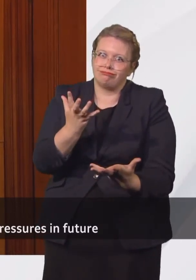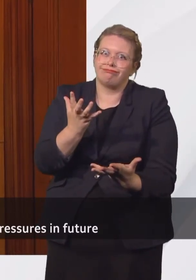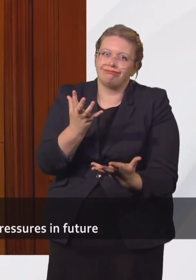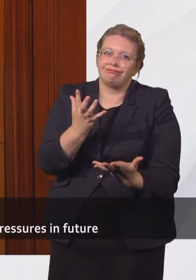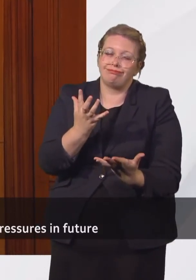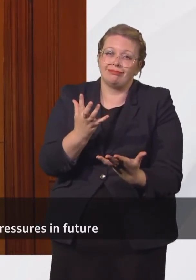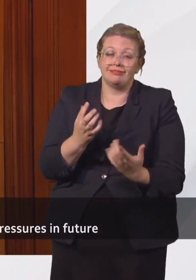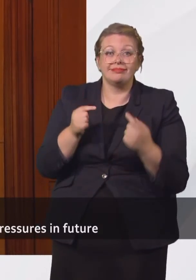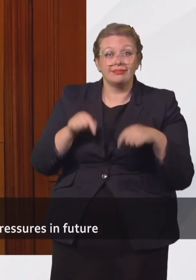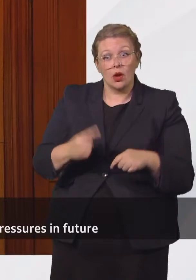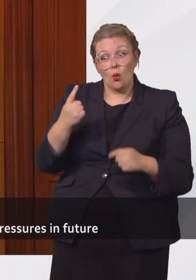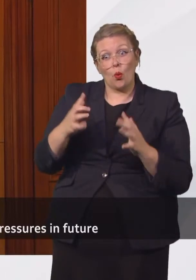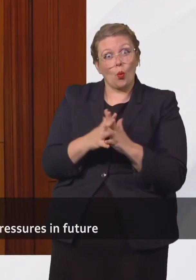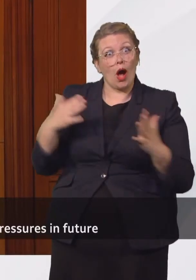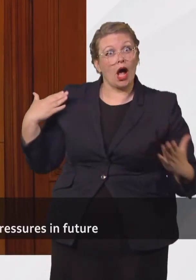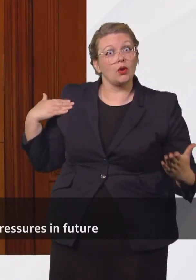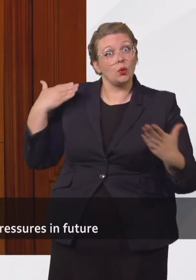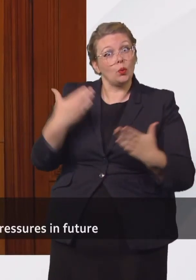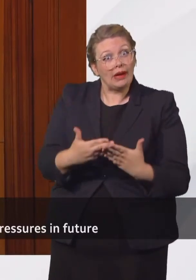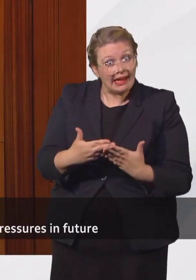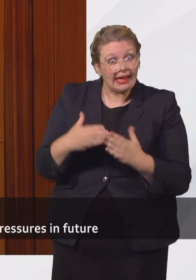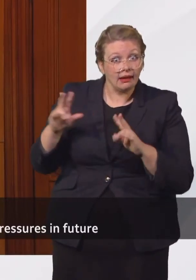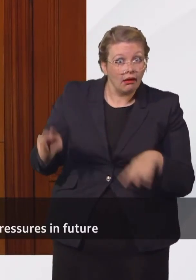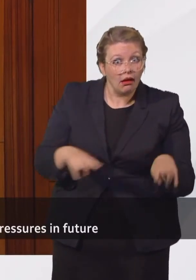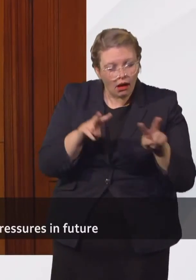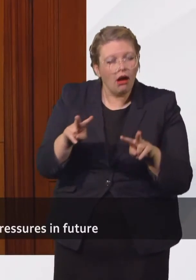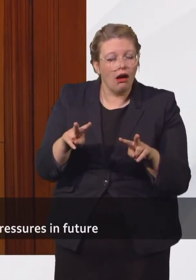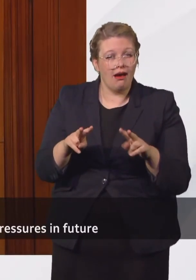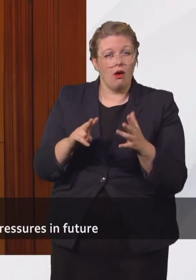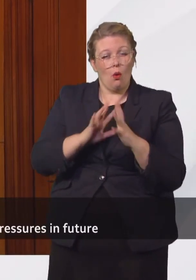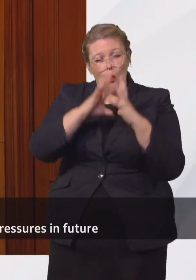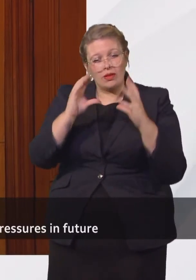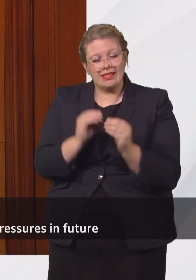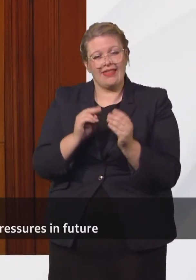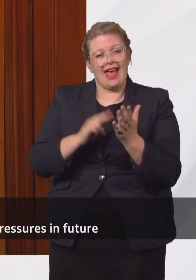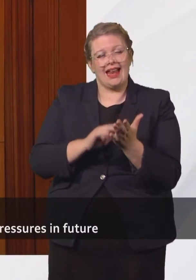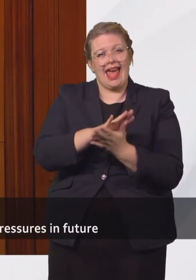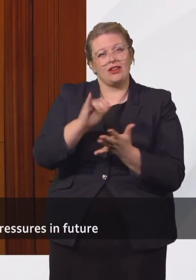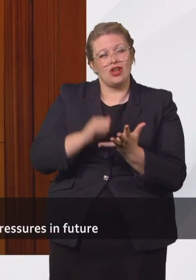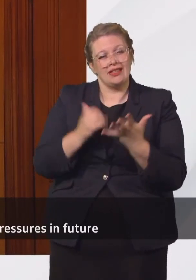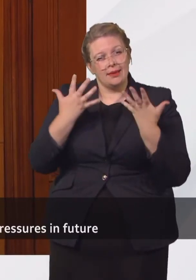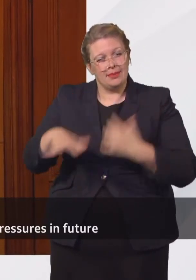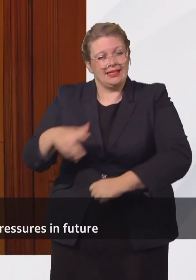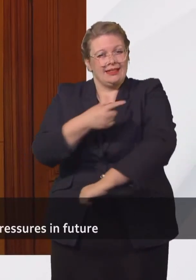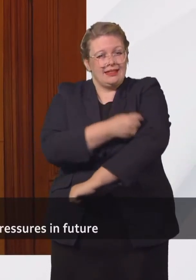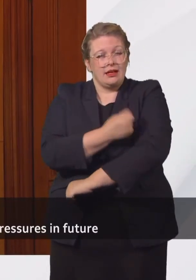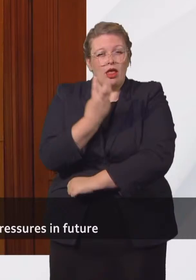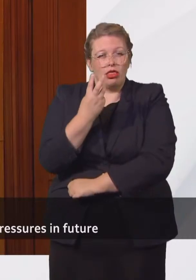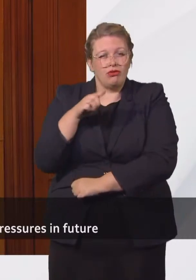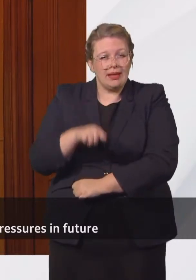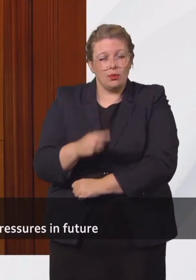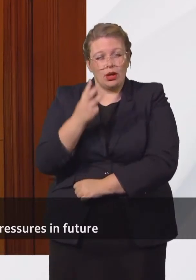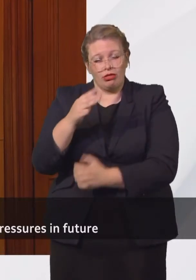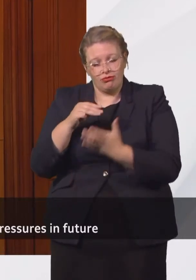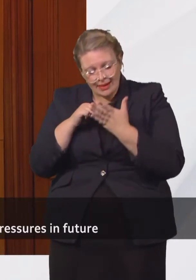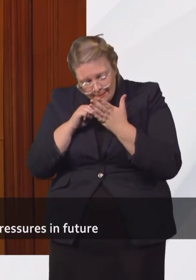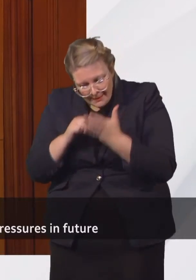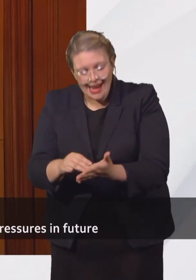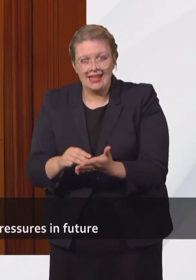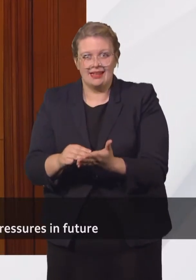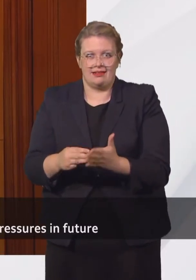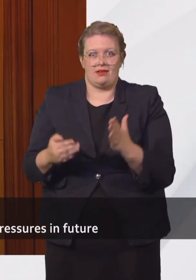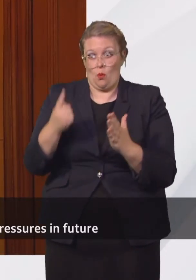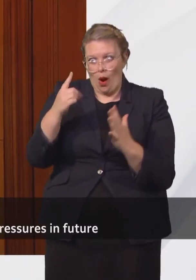last here, the NHS in England has managed to vaccinate 3.3 million people with a first or second